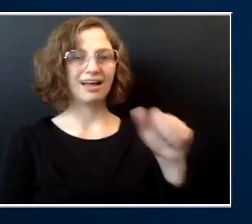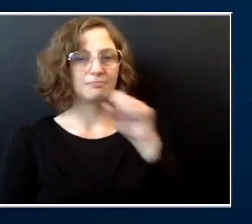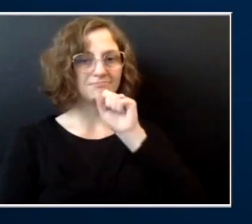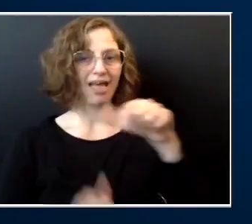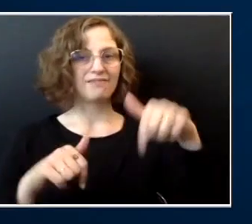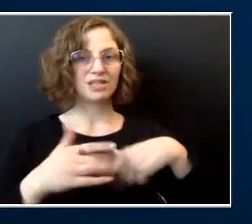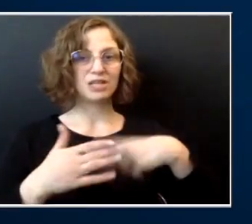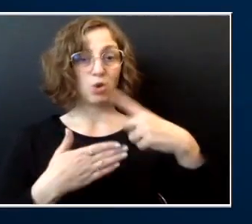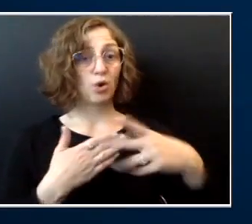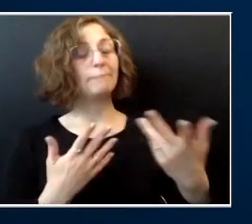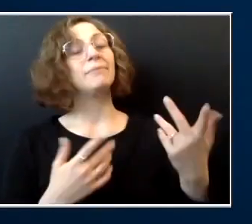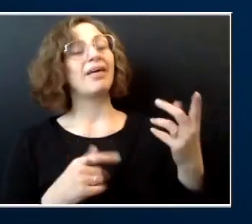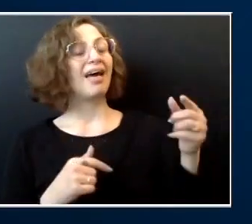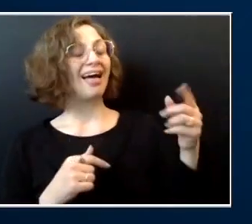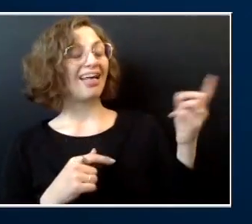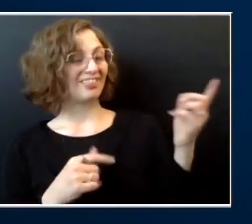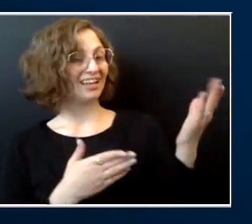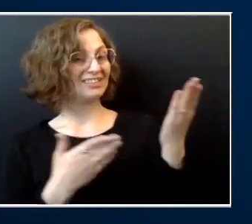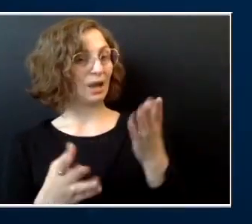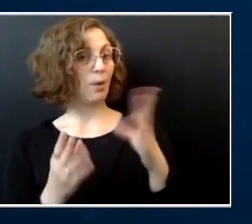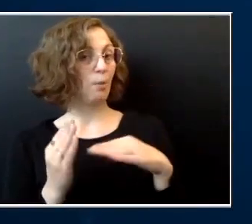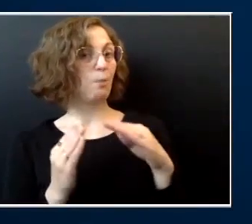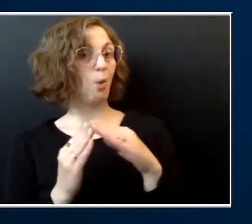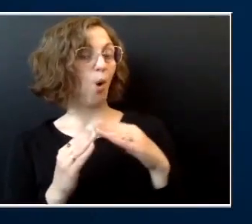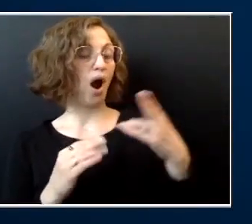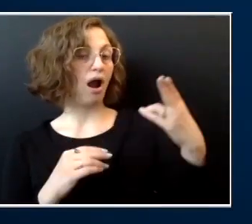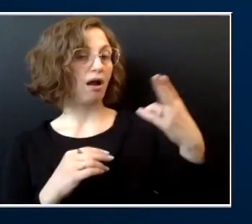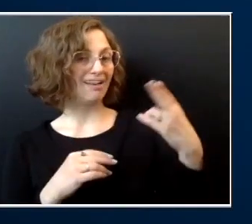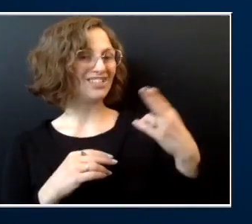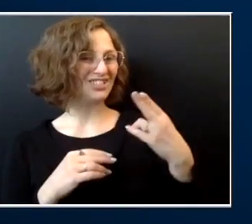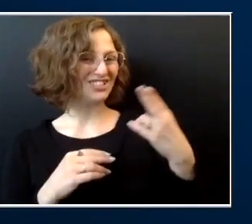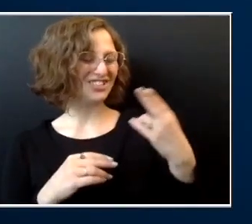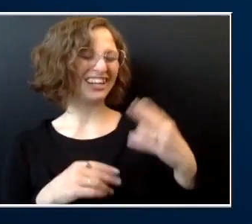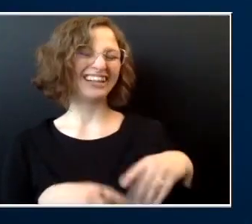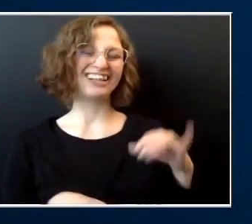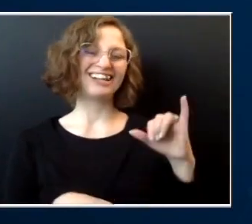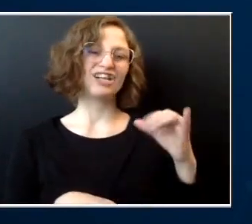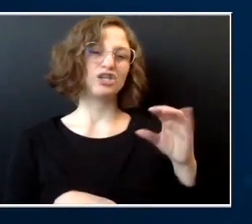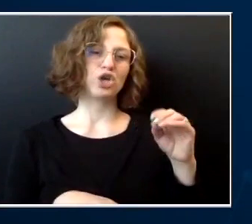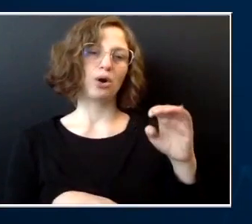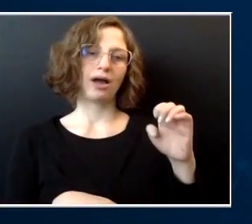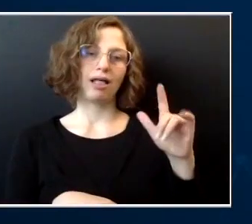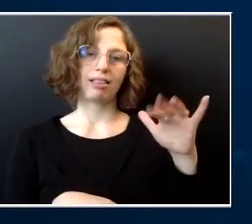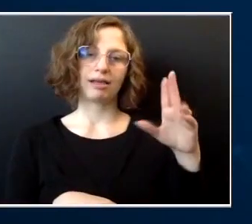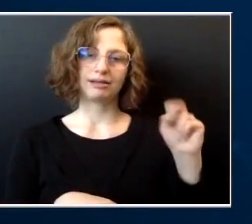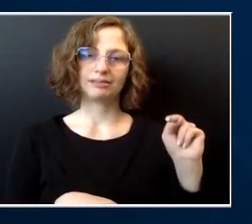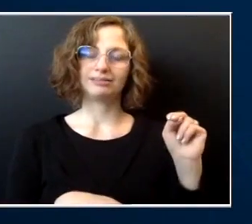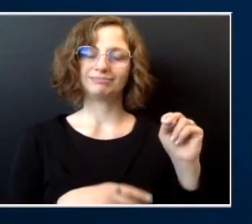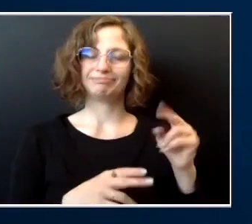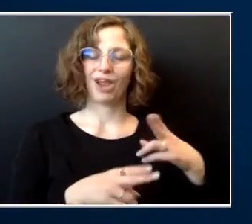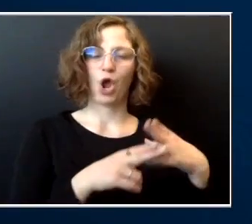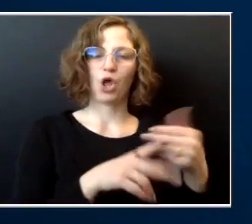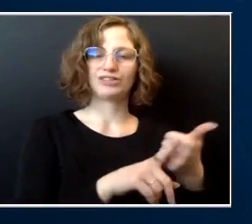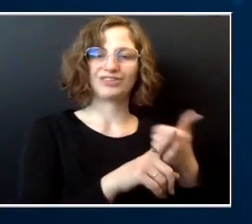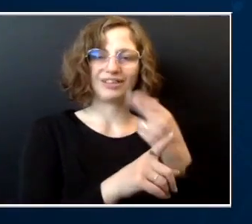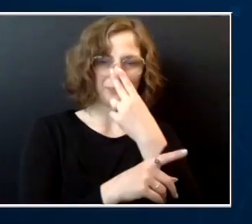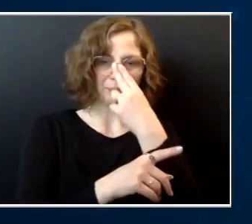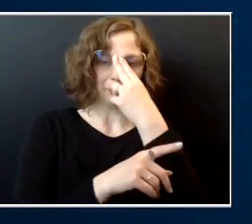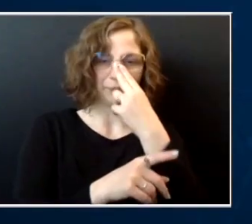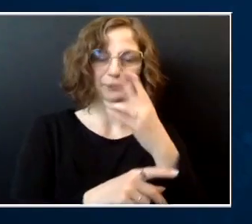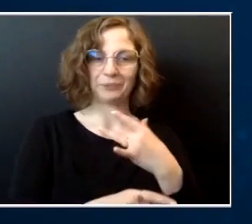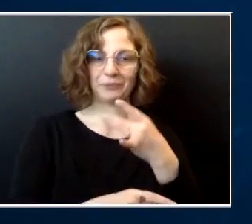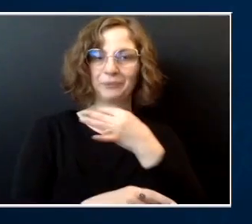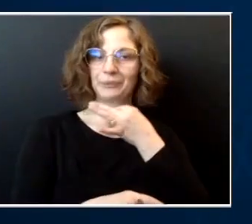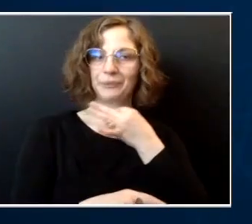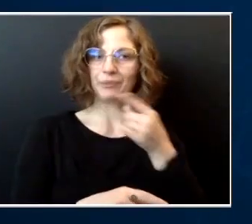advisement for sure. Joellen, who calls herself a geek, wants to know if Dr. Krenner has written any articles or books on today's